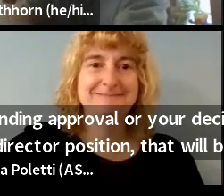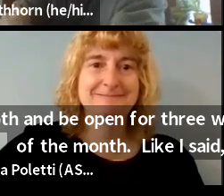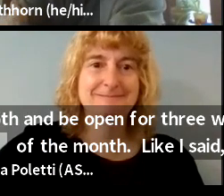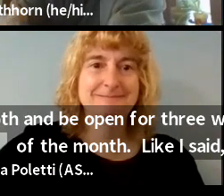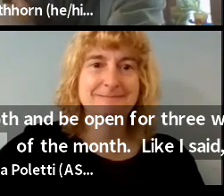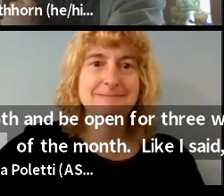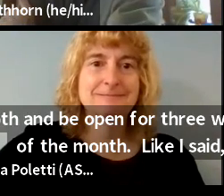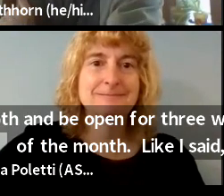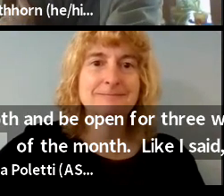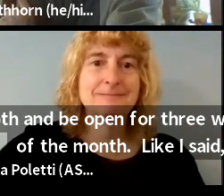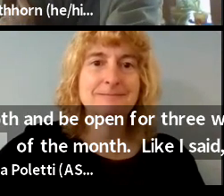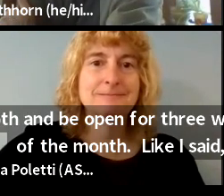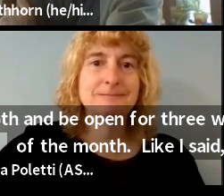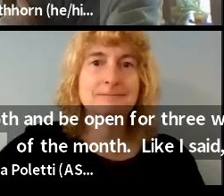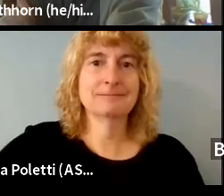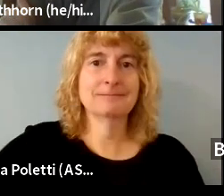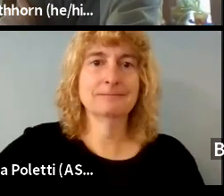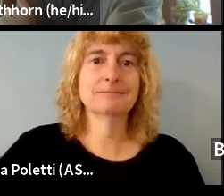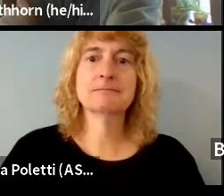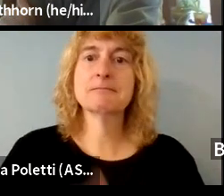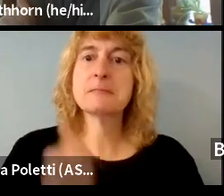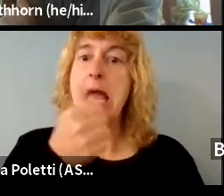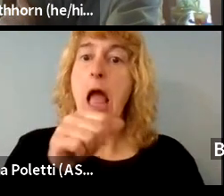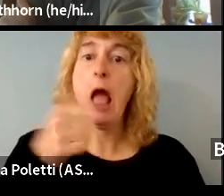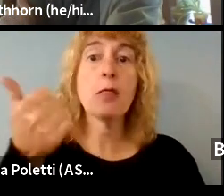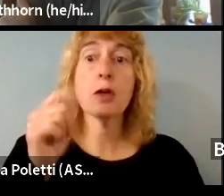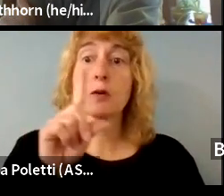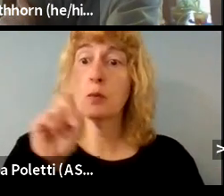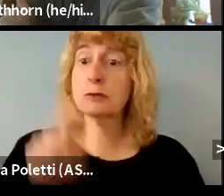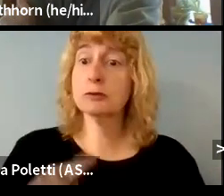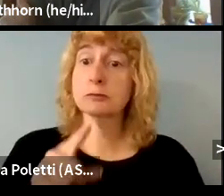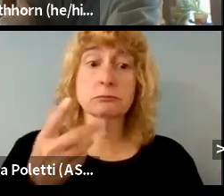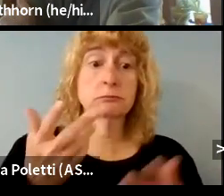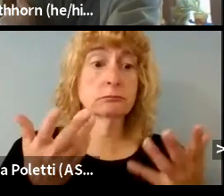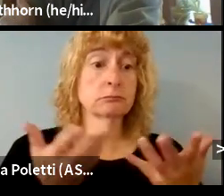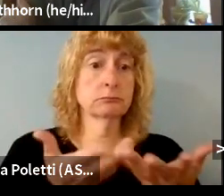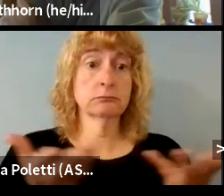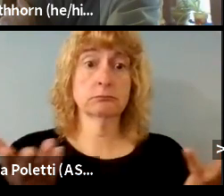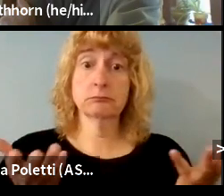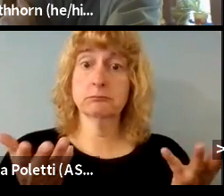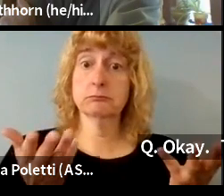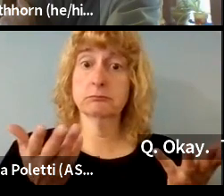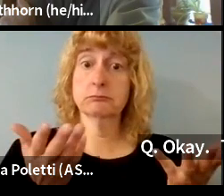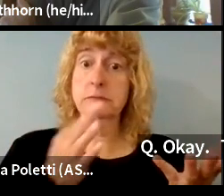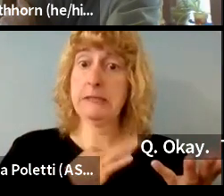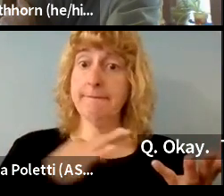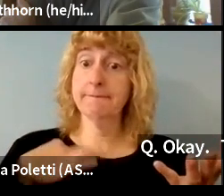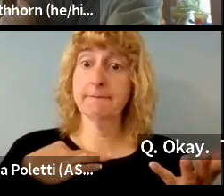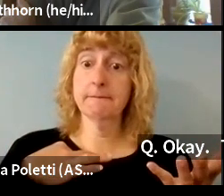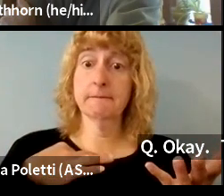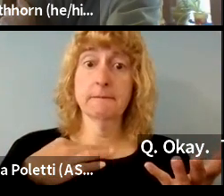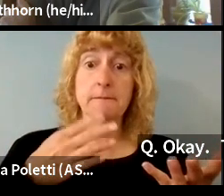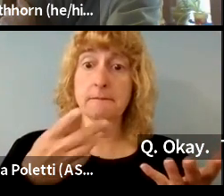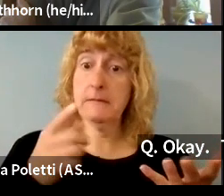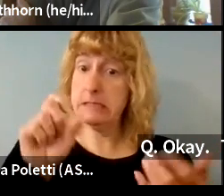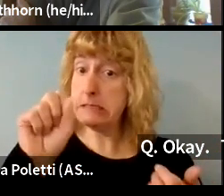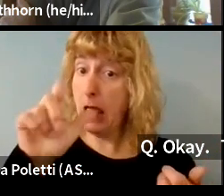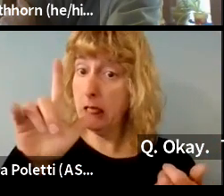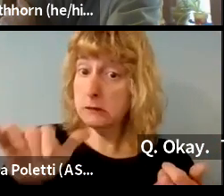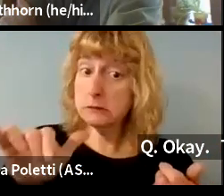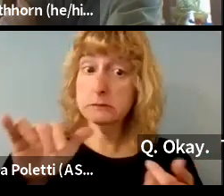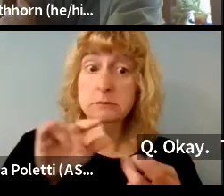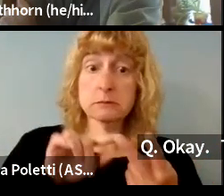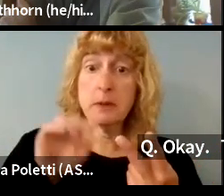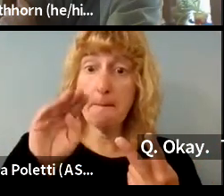Okay, any other questions for the staff, Sally and